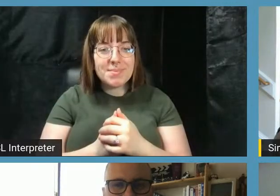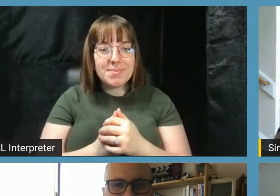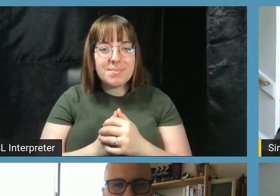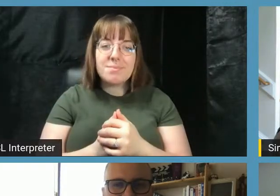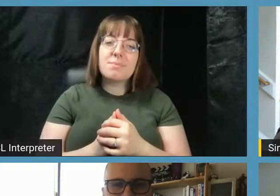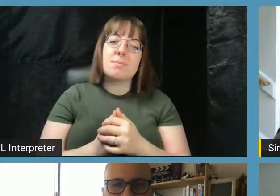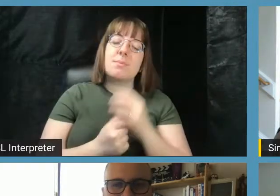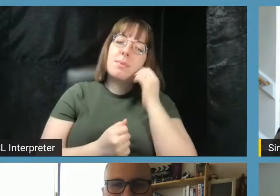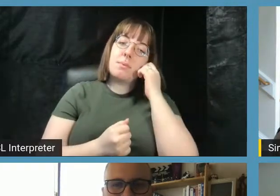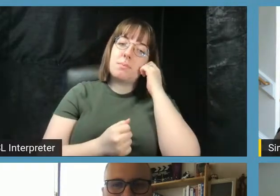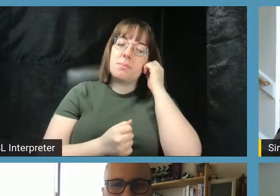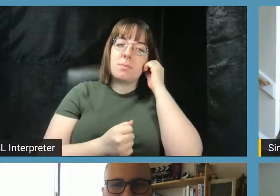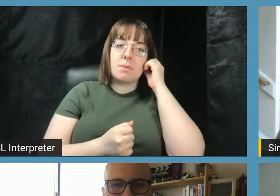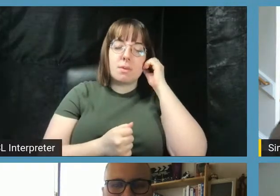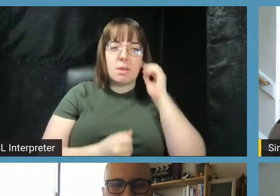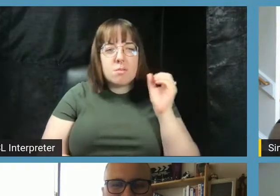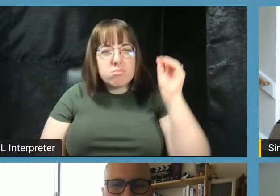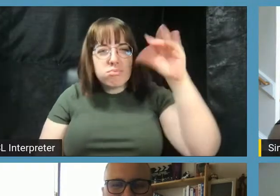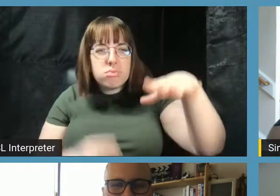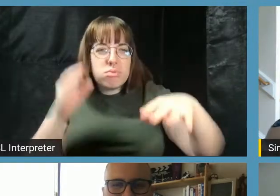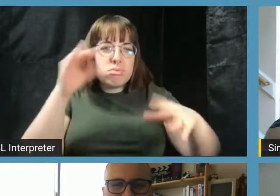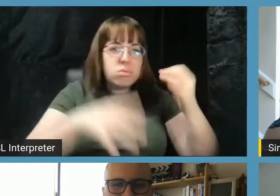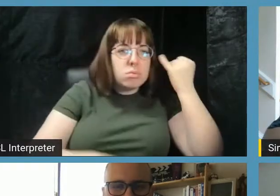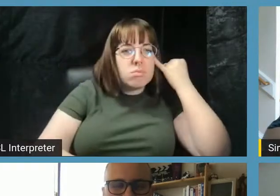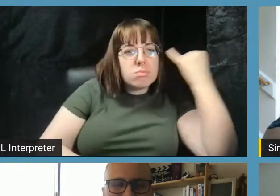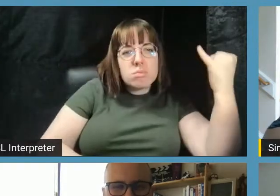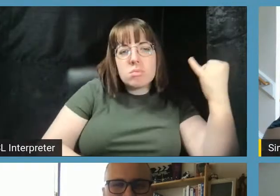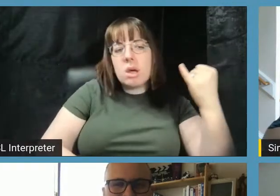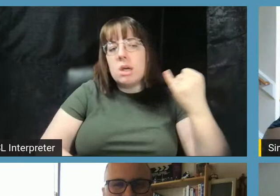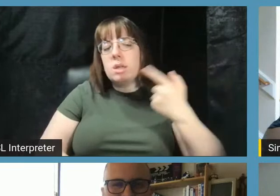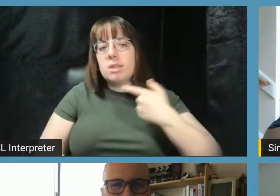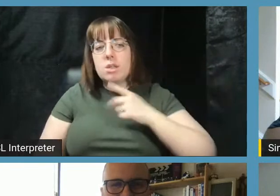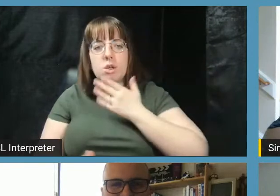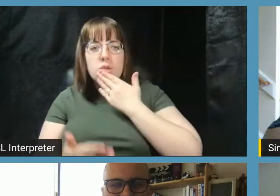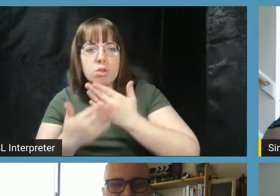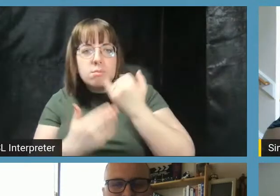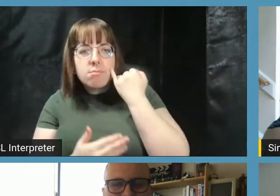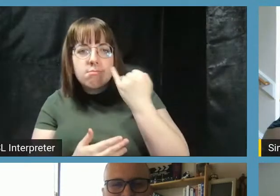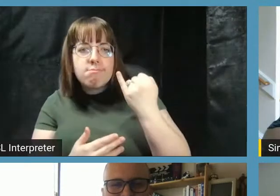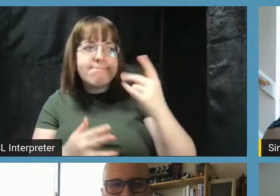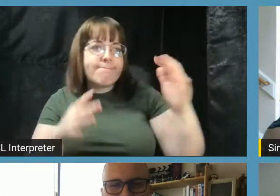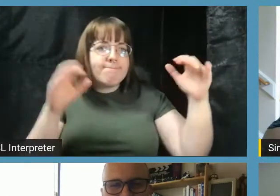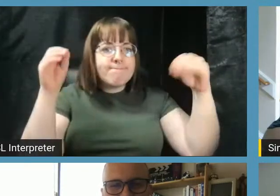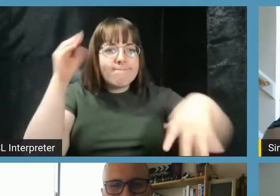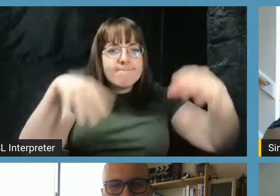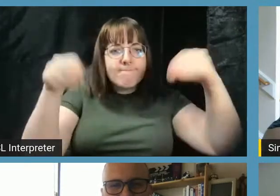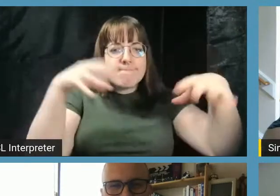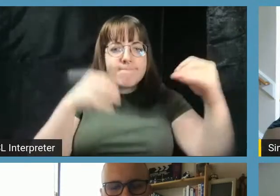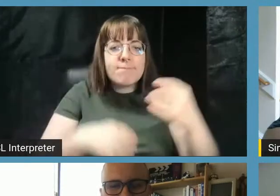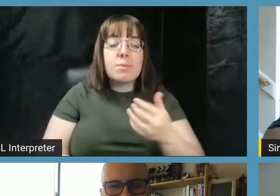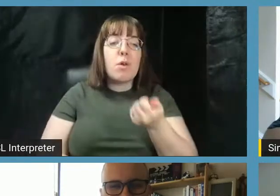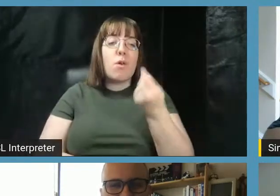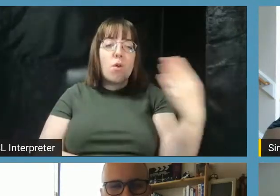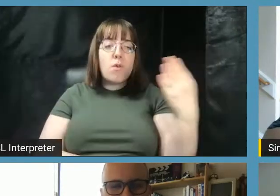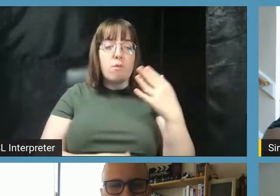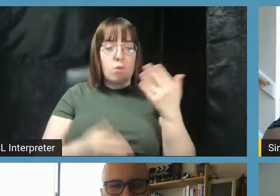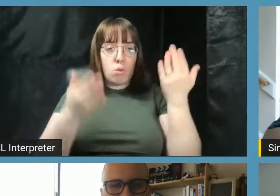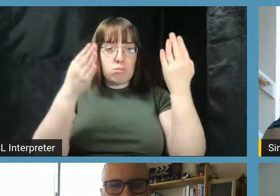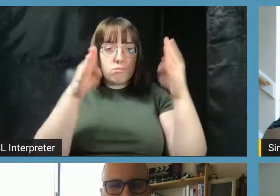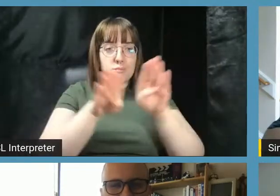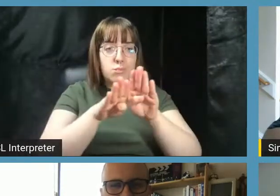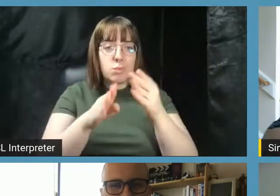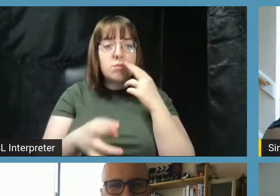nuts and bolts to this topic, as well as practical takeaways. So really appreciate it. And now I'm just going to do a few closing remarks